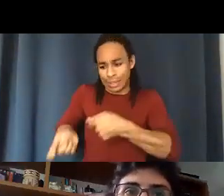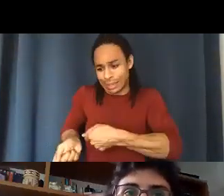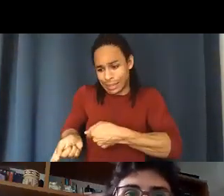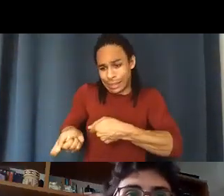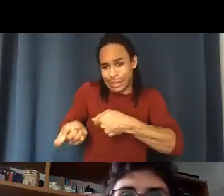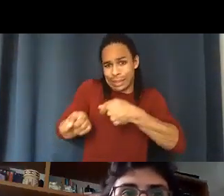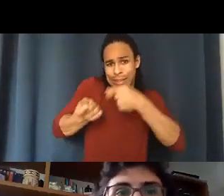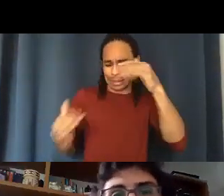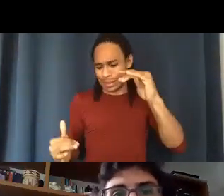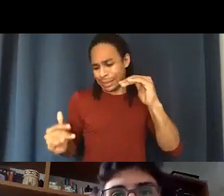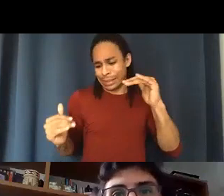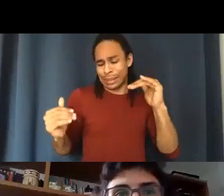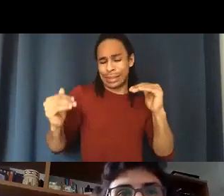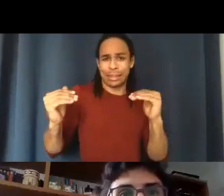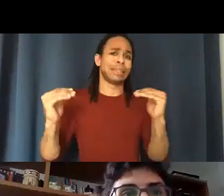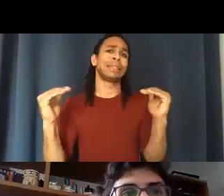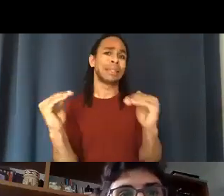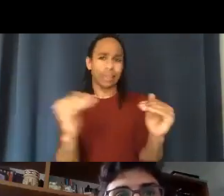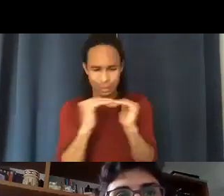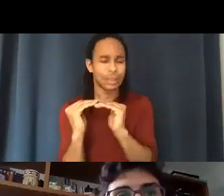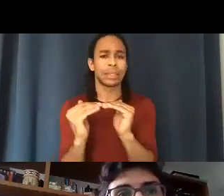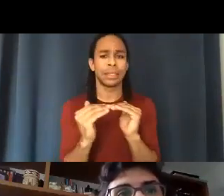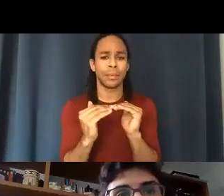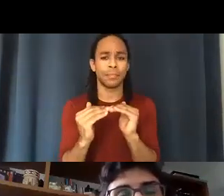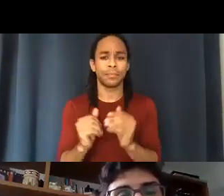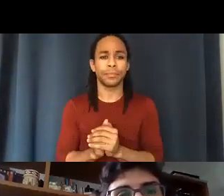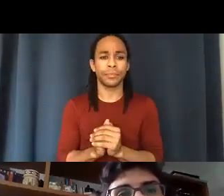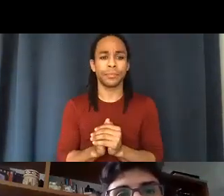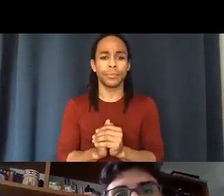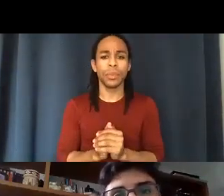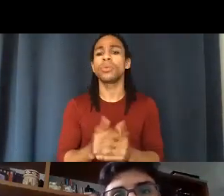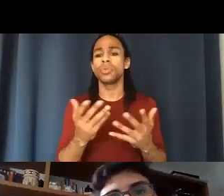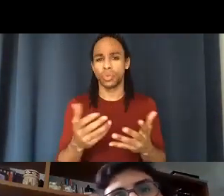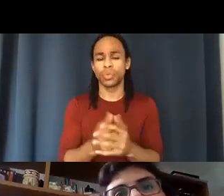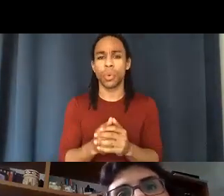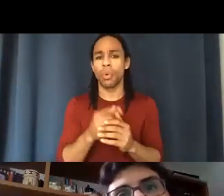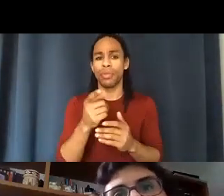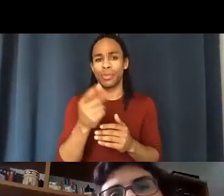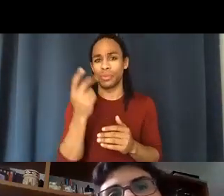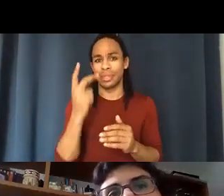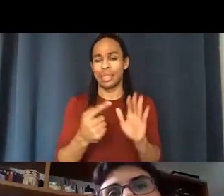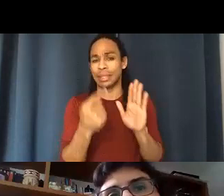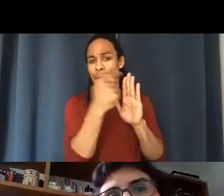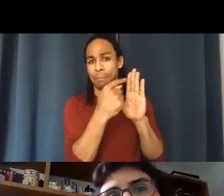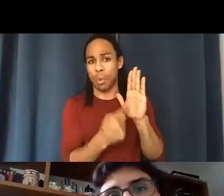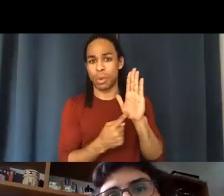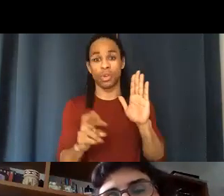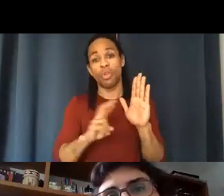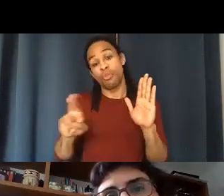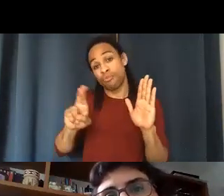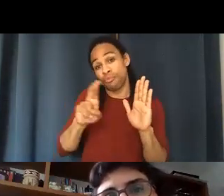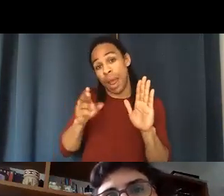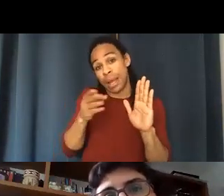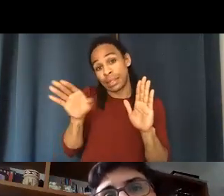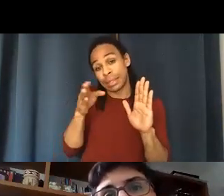So as an example, this slide is some points that in the right side, I point